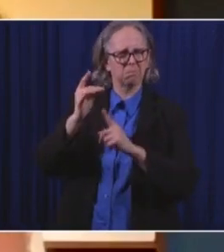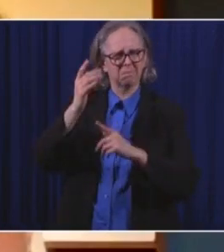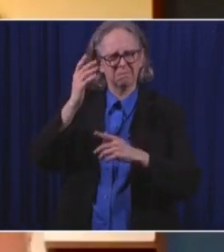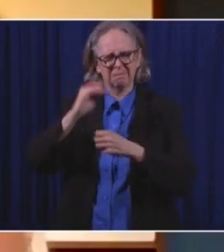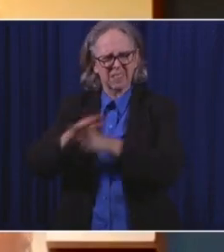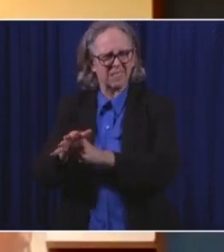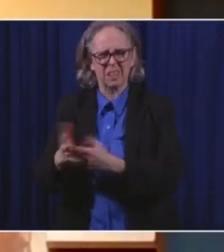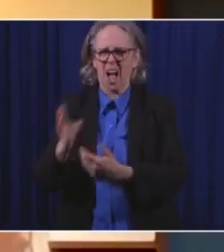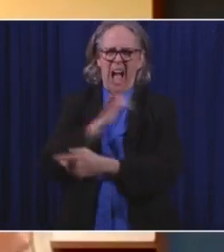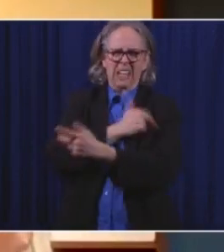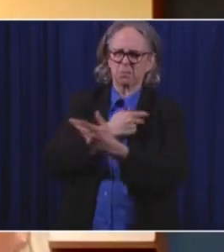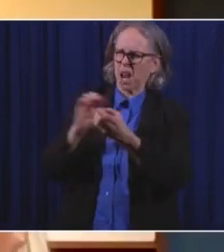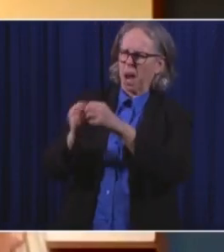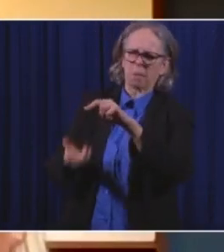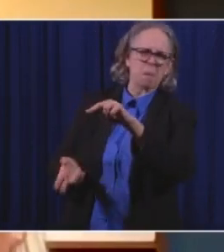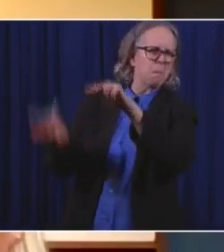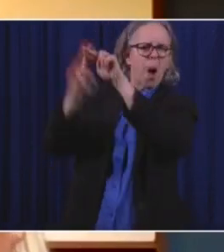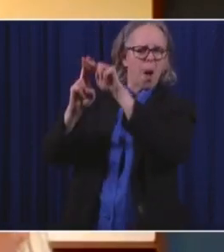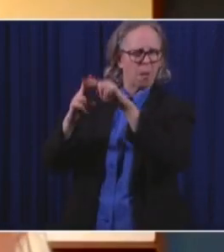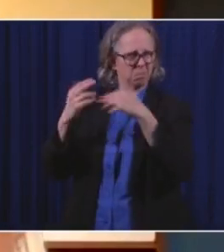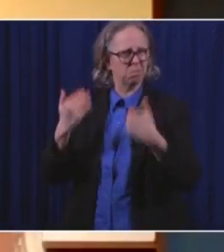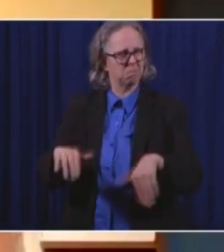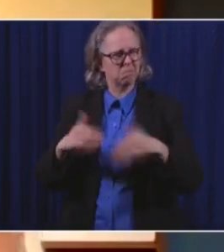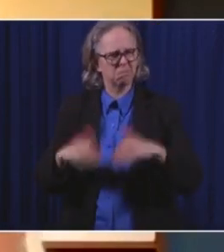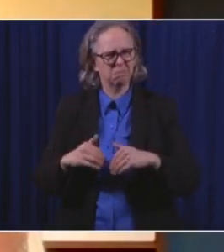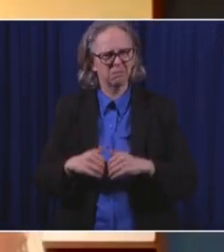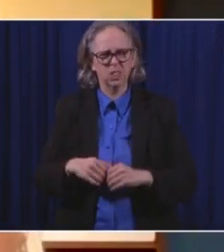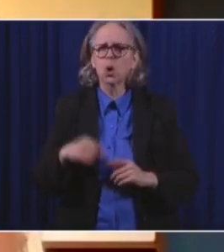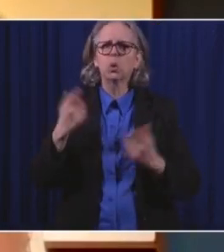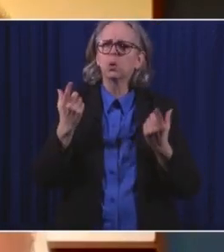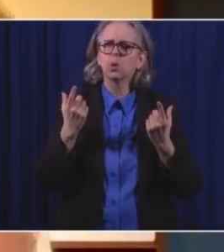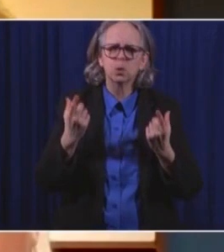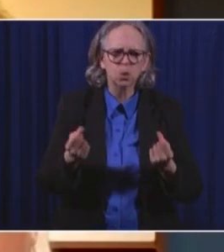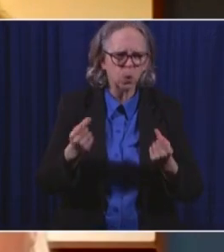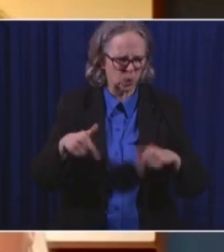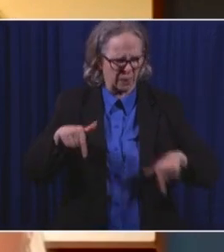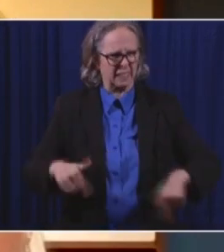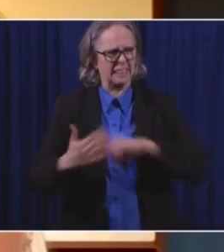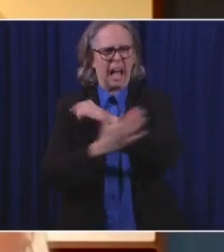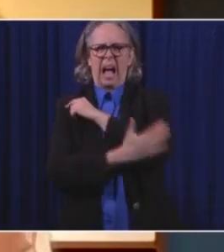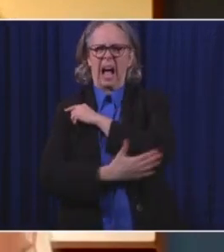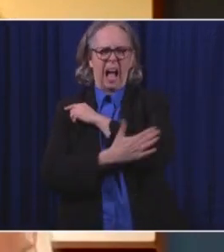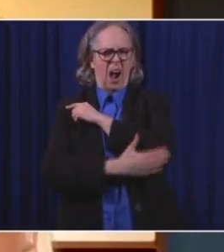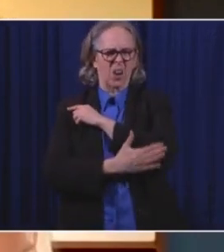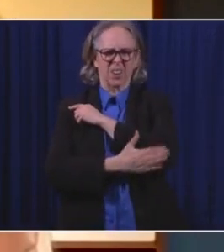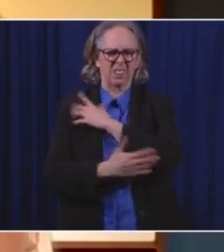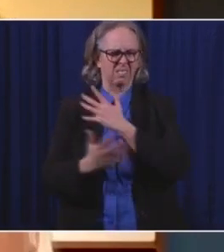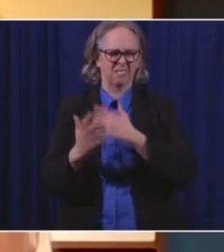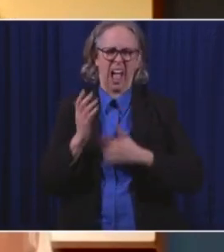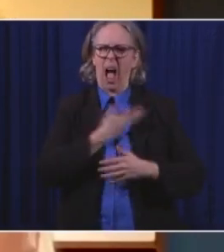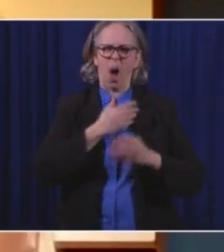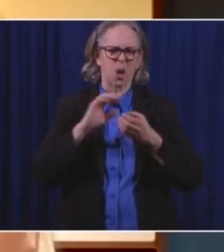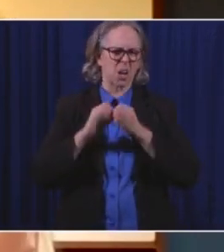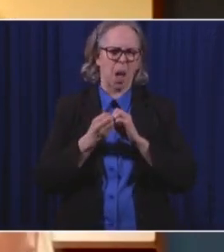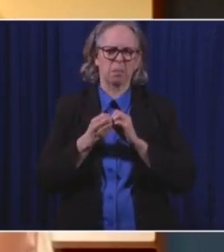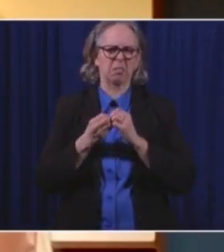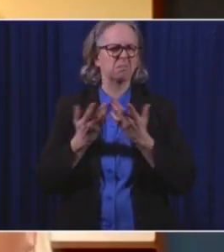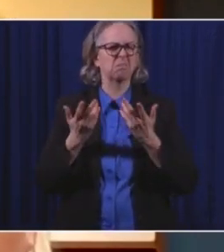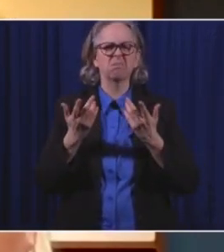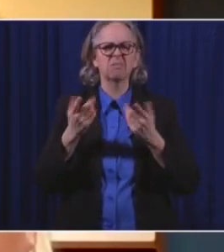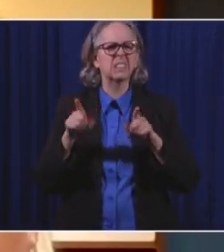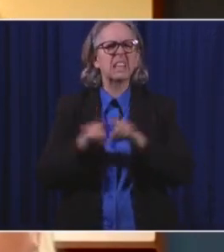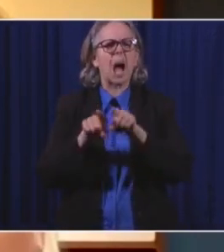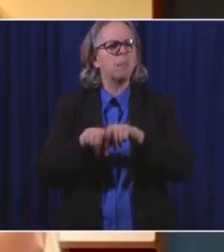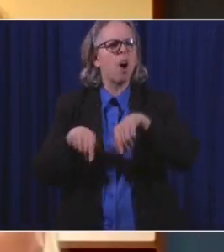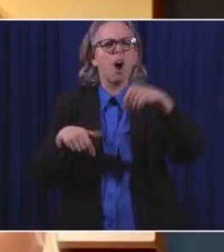admission. Our Paulding County has the same statistics as rest of Ohio. For every 100 positive